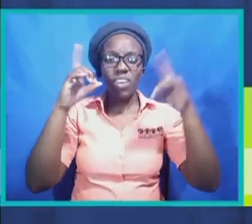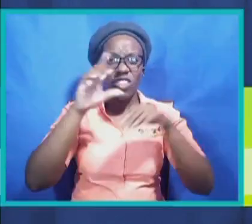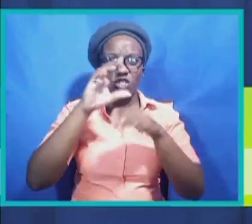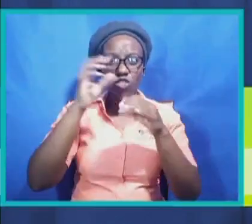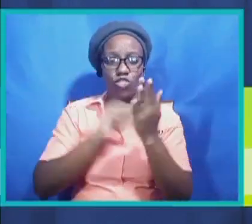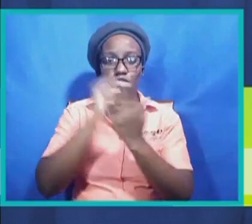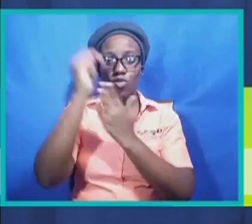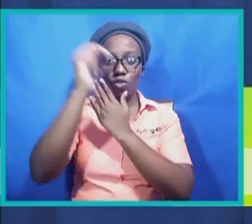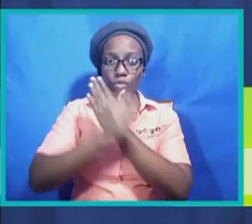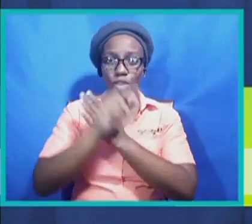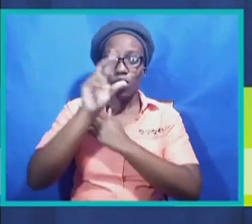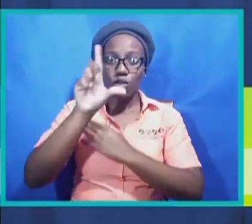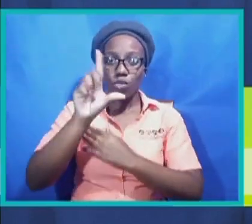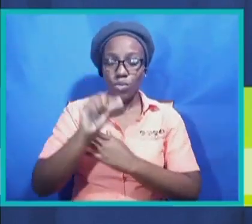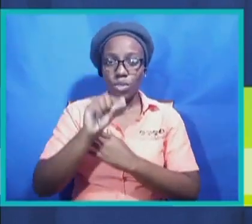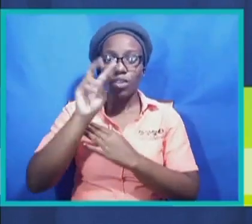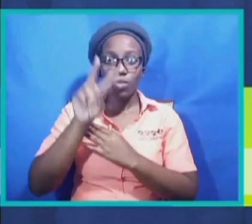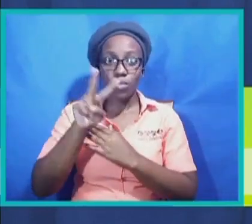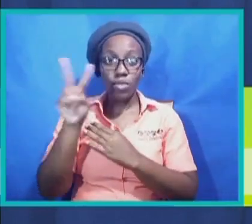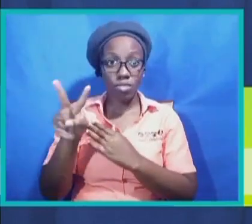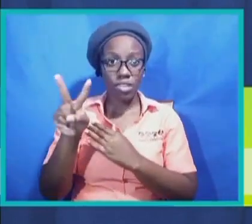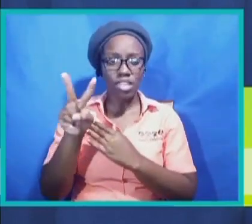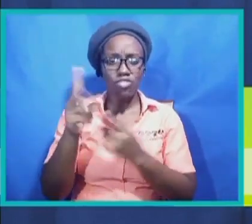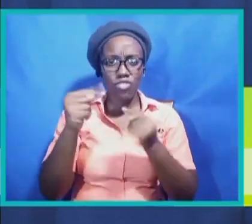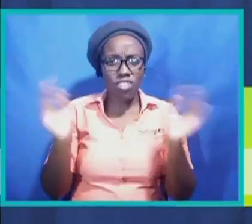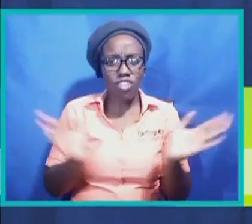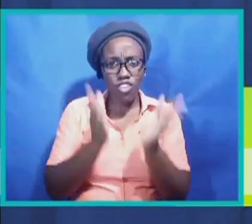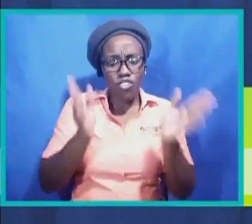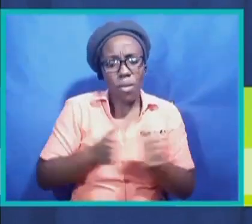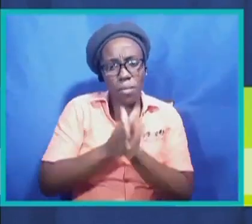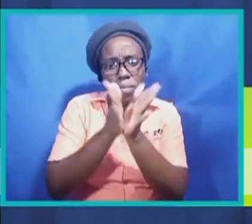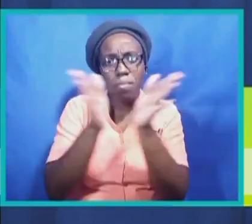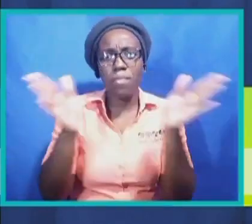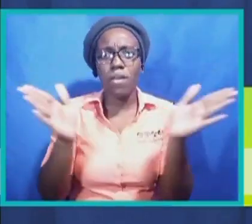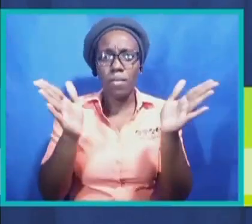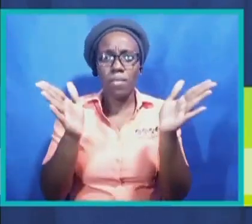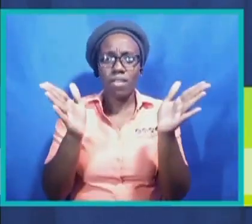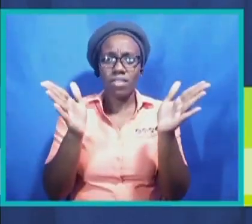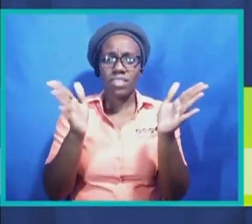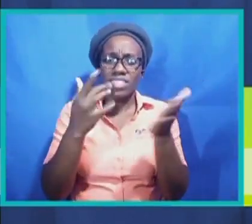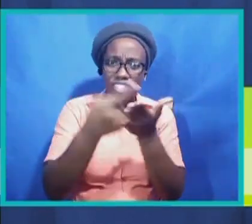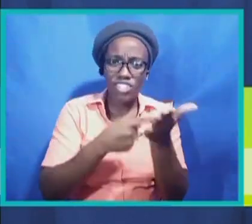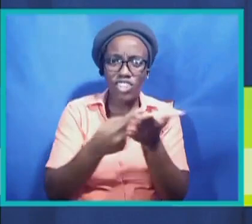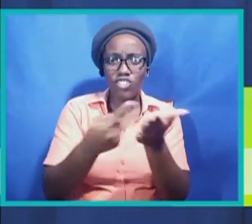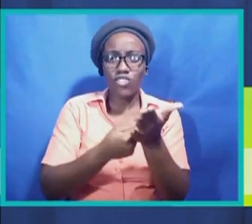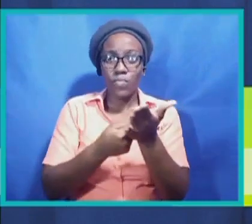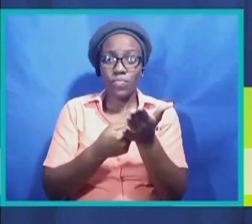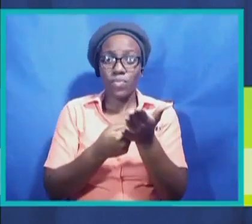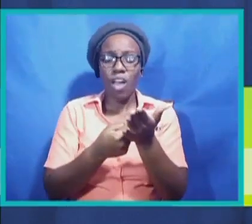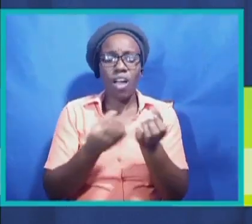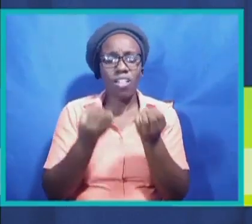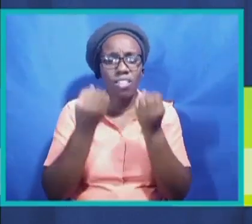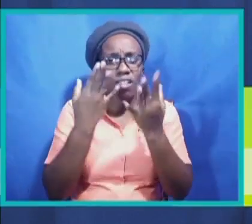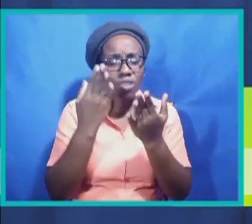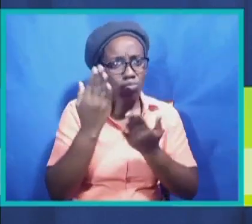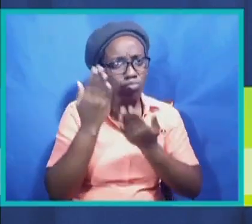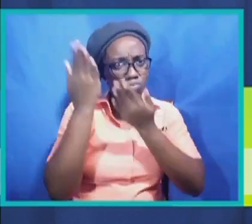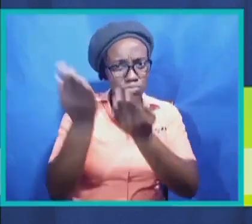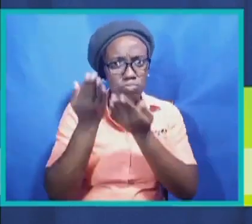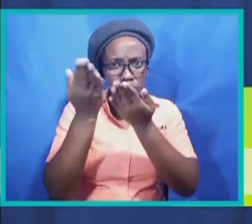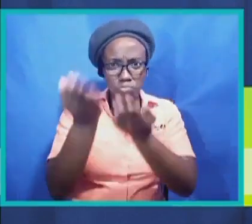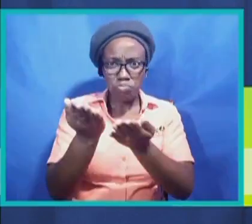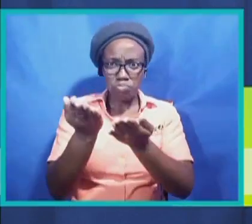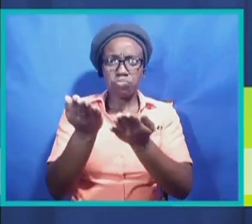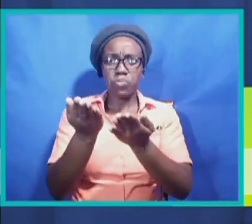public discussion on emerging issues in the education system. Recommendations came out of that process, as well as more things to discuss and